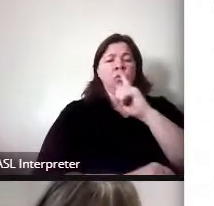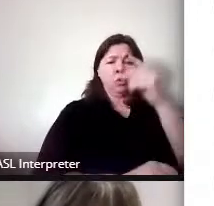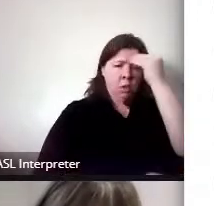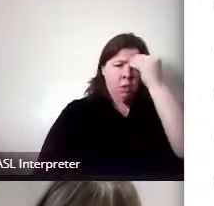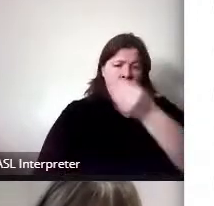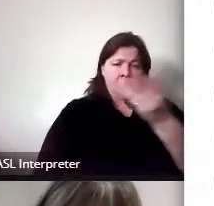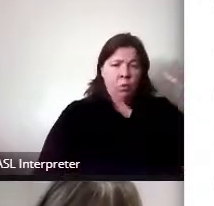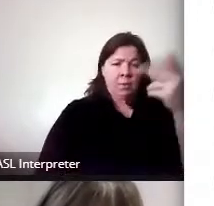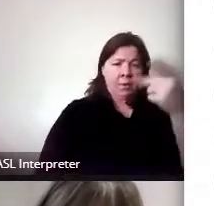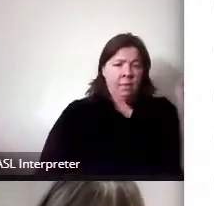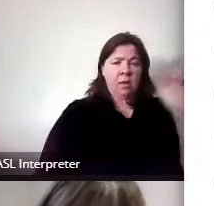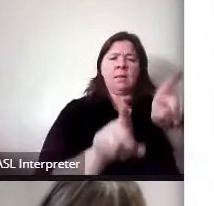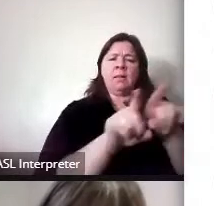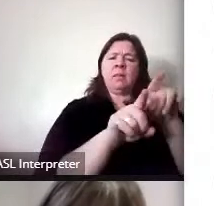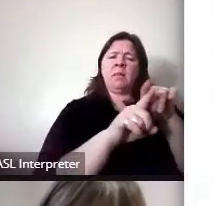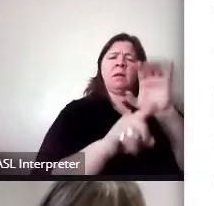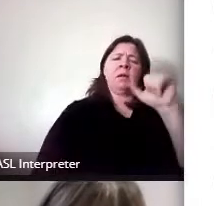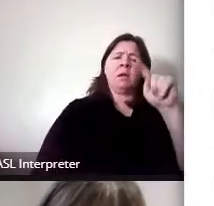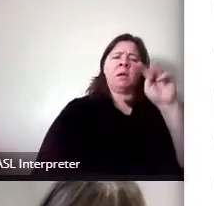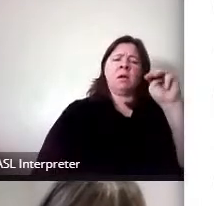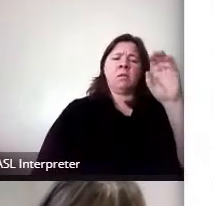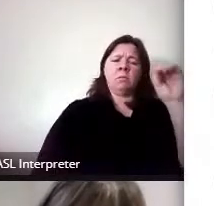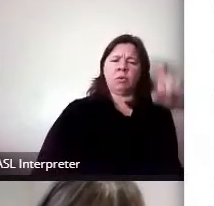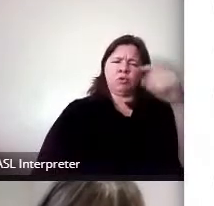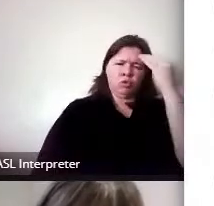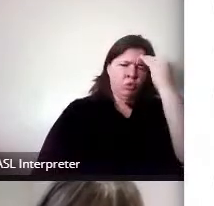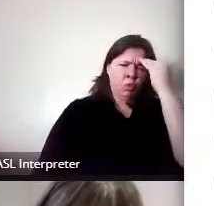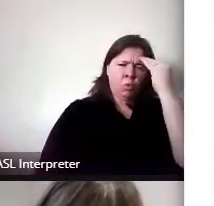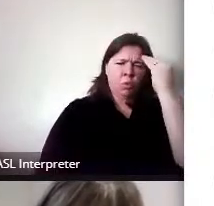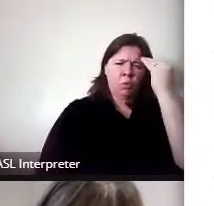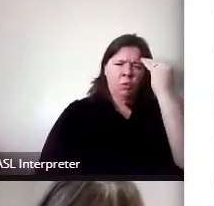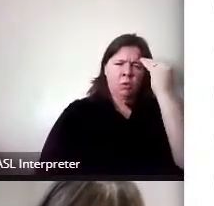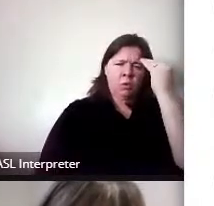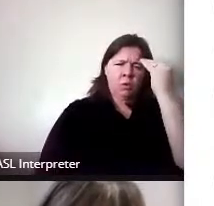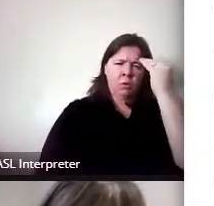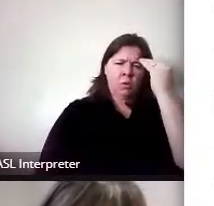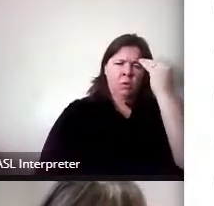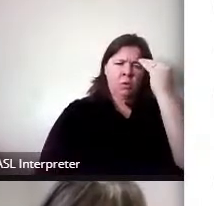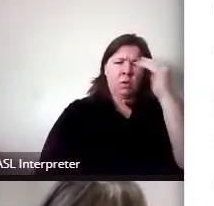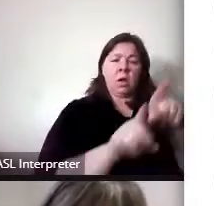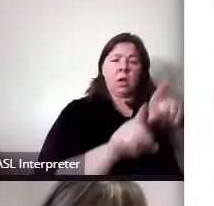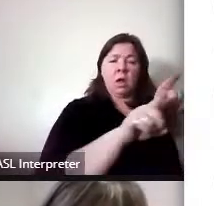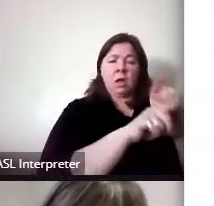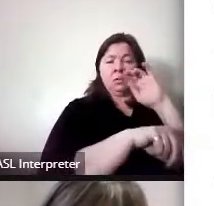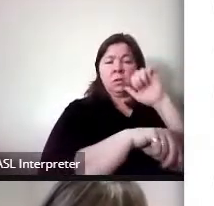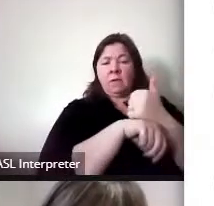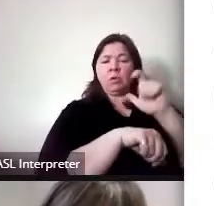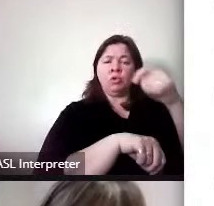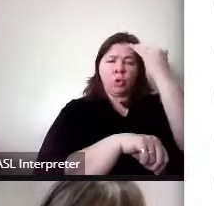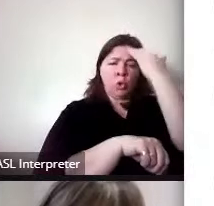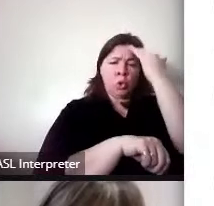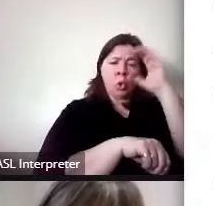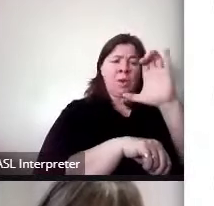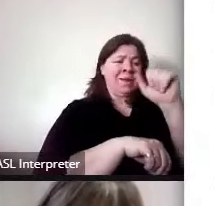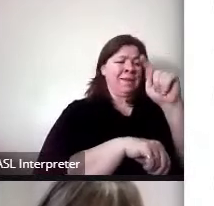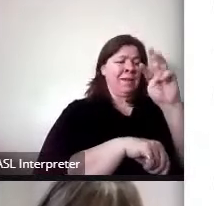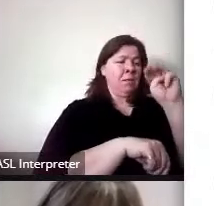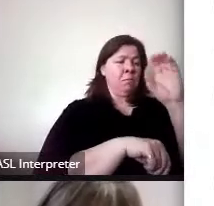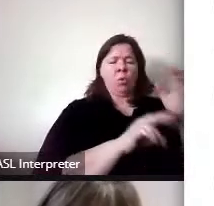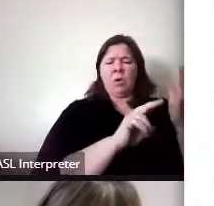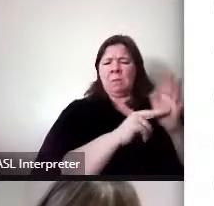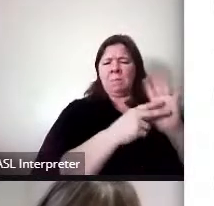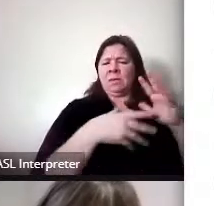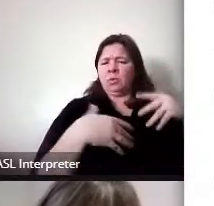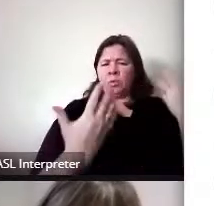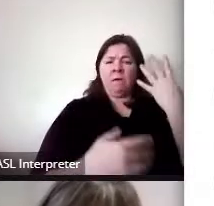them. Like Catmo, for example, they should know, everybody in Onpassive as a founder should know what Catmo means, because that